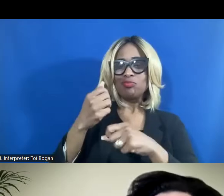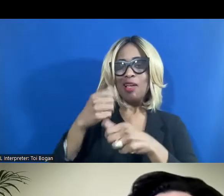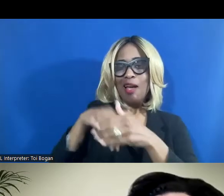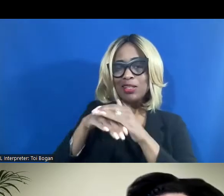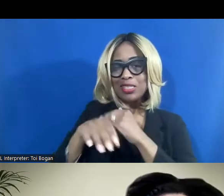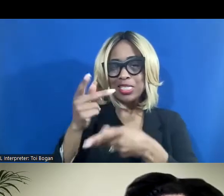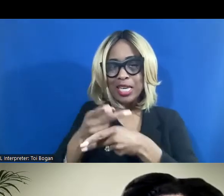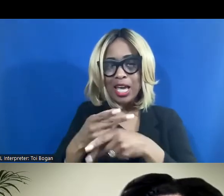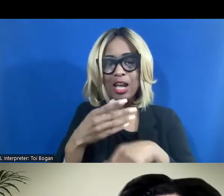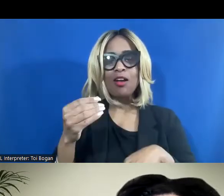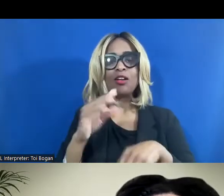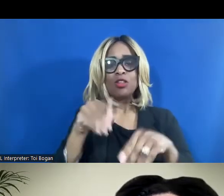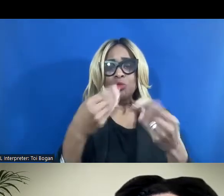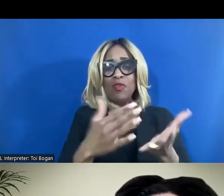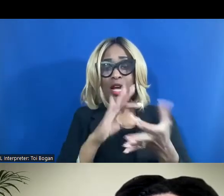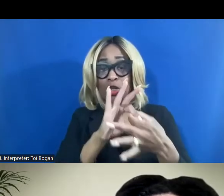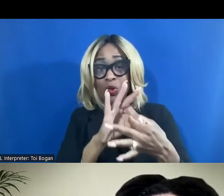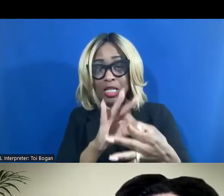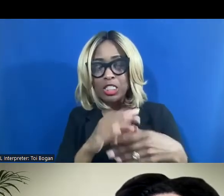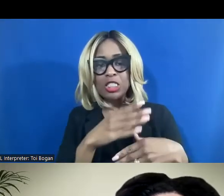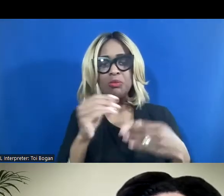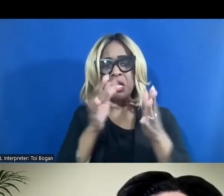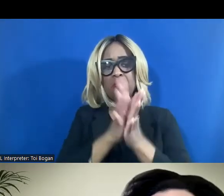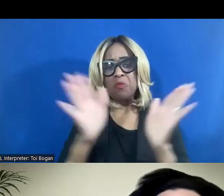persons and their infants.